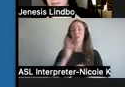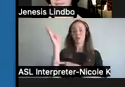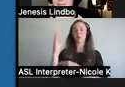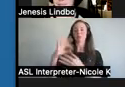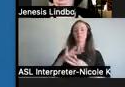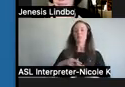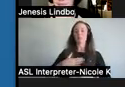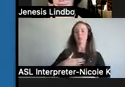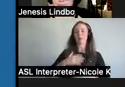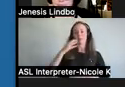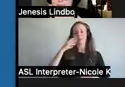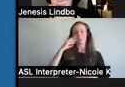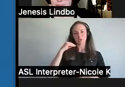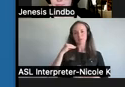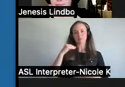experiences.